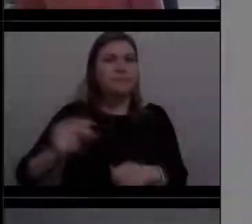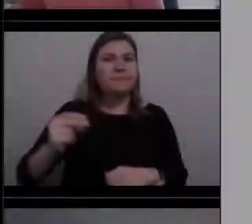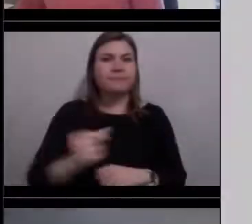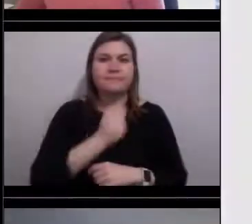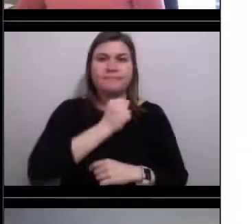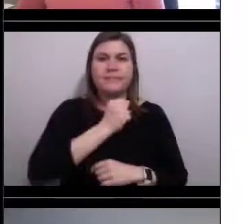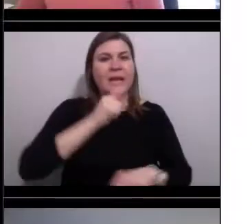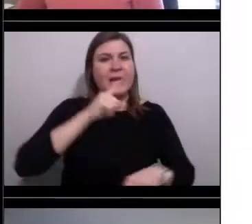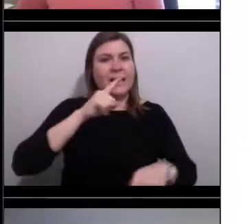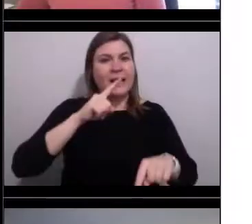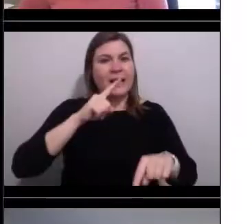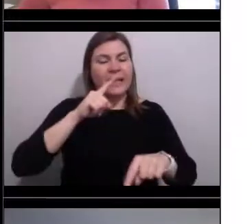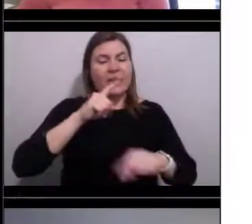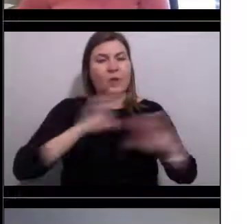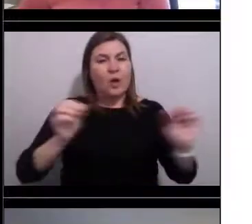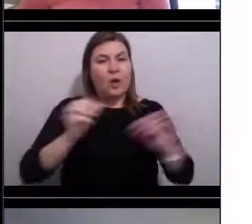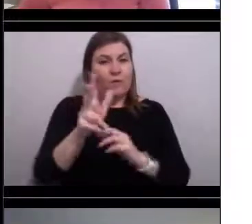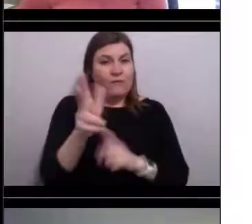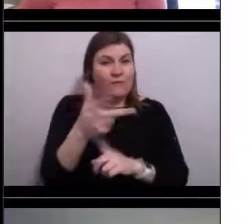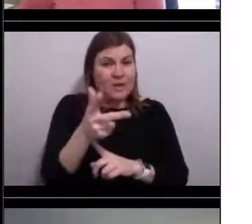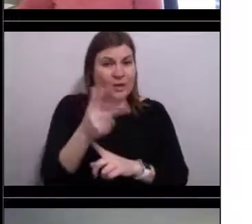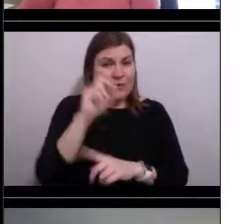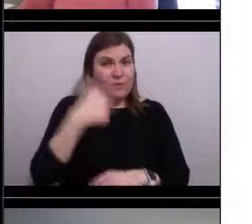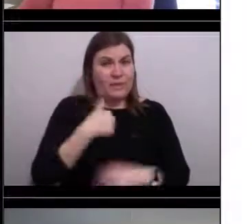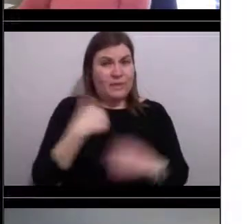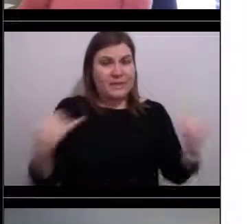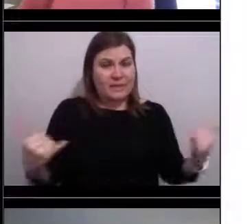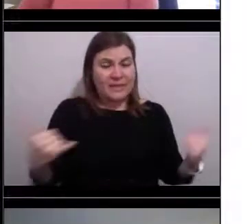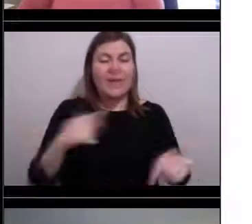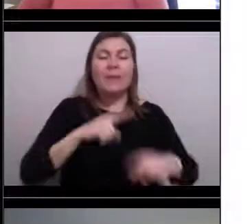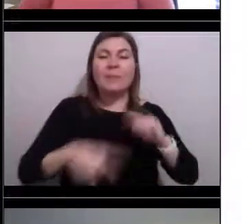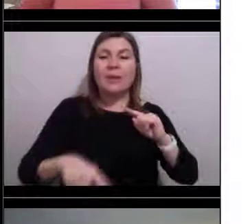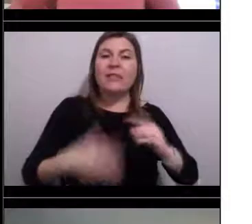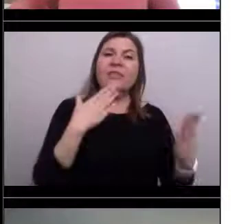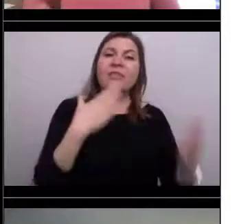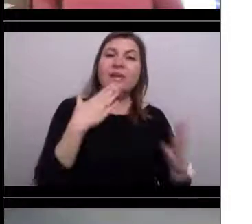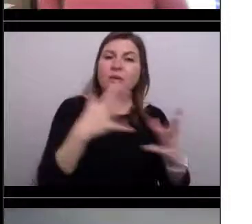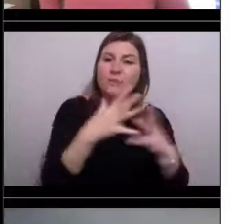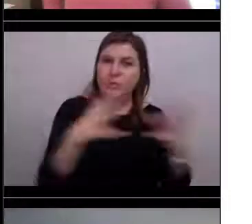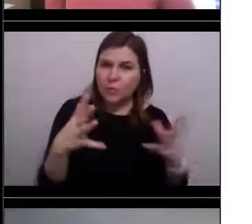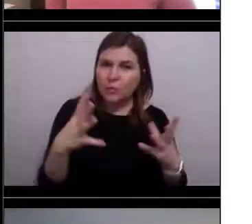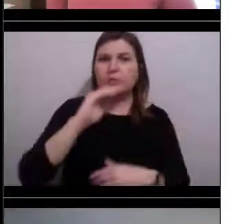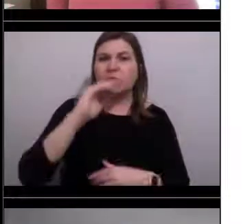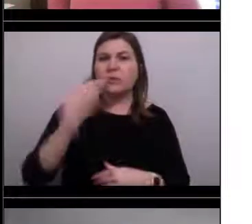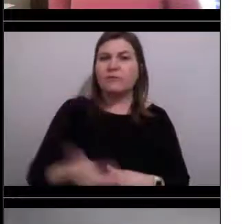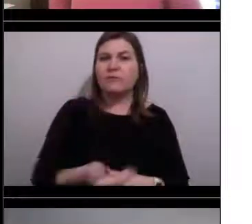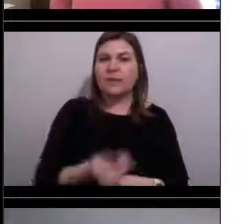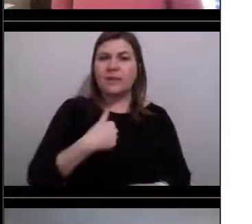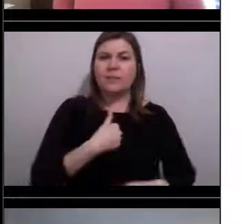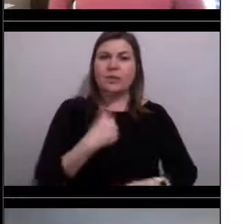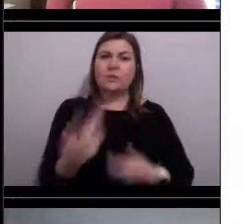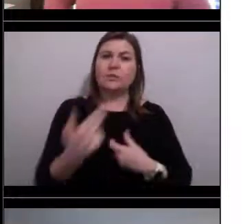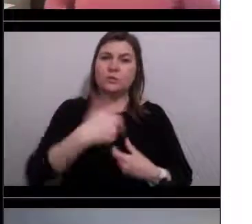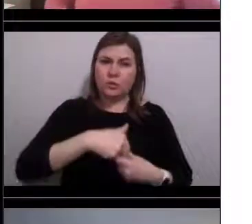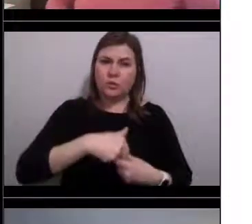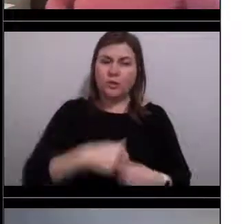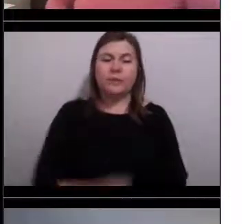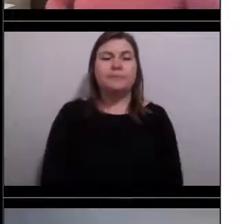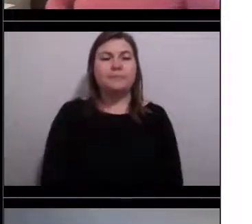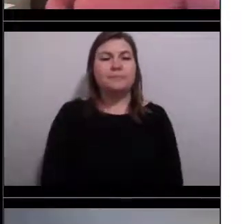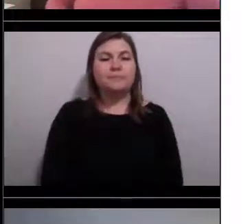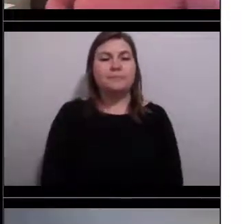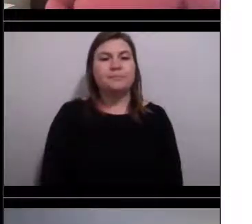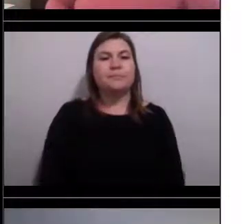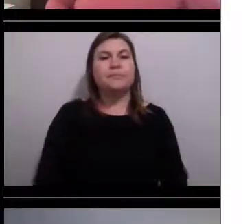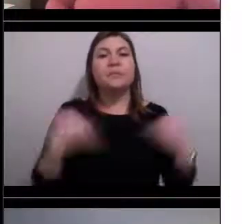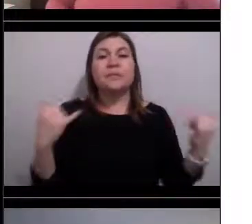Thank you so much for having me here today. I appreciate the topic. It's supporting seniors' well-being, and we're going to talk today about in the